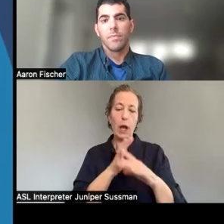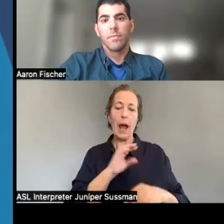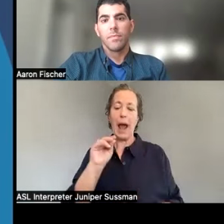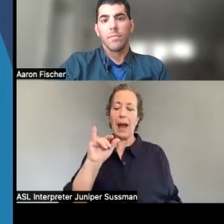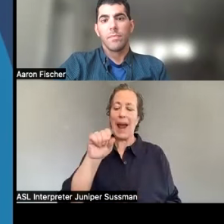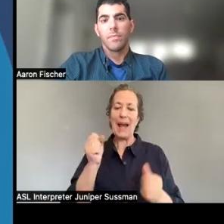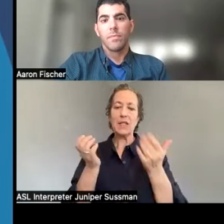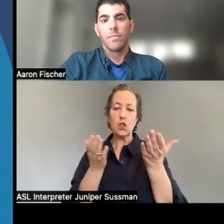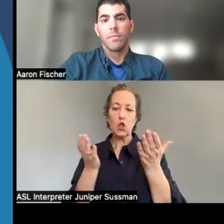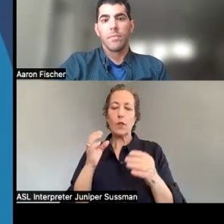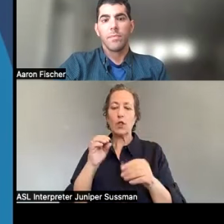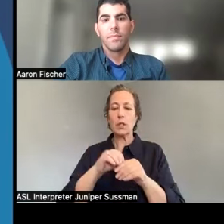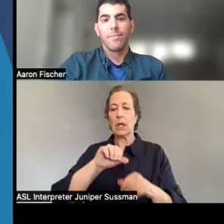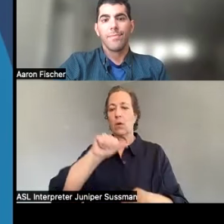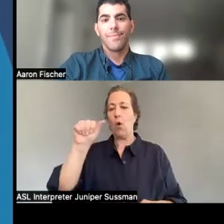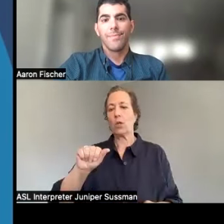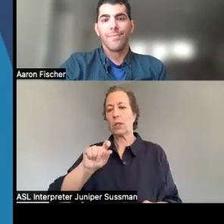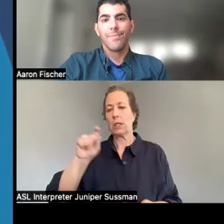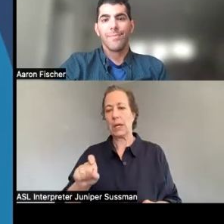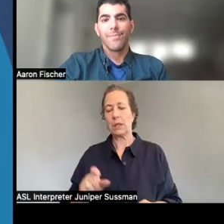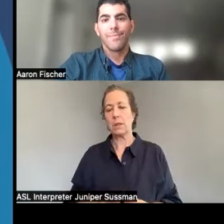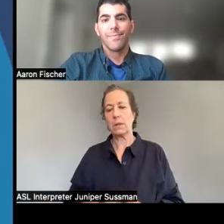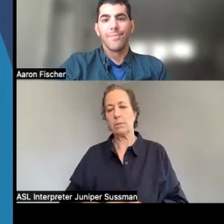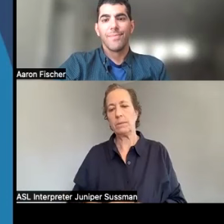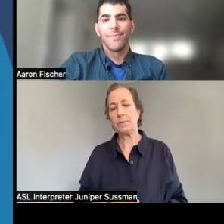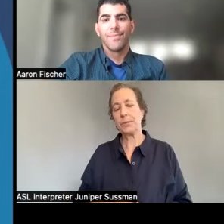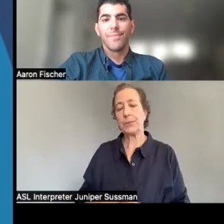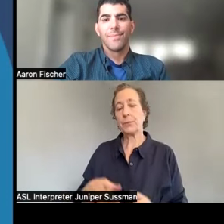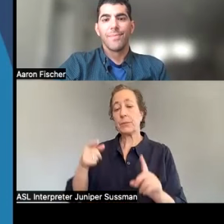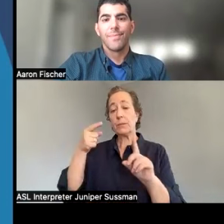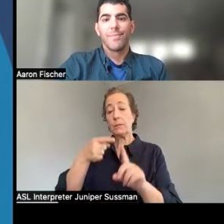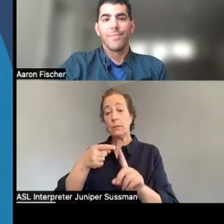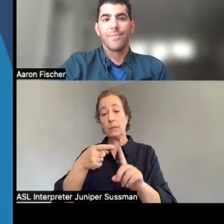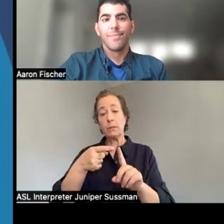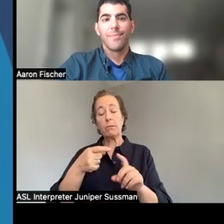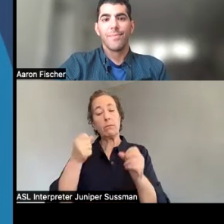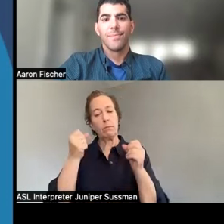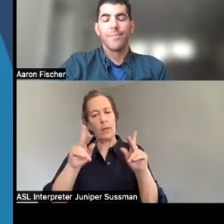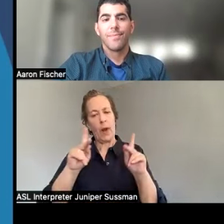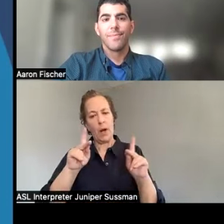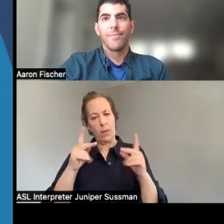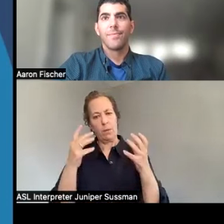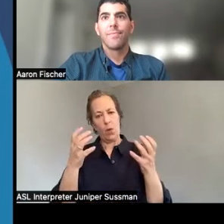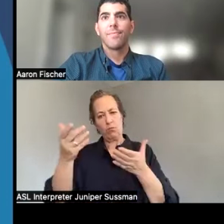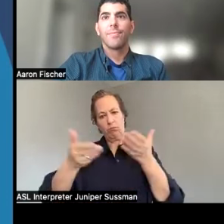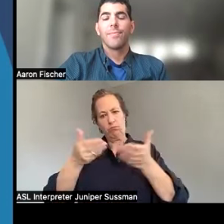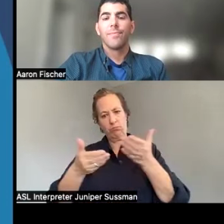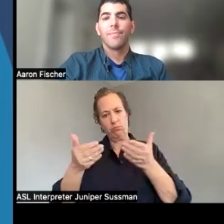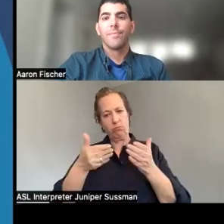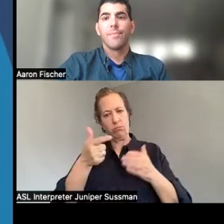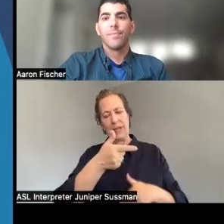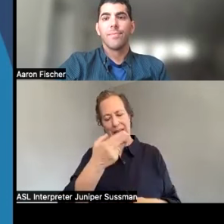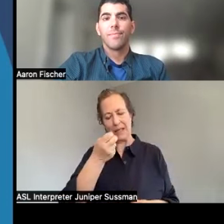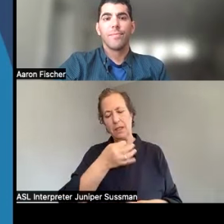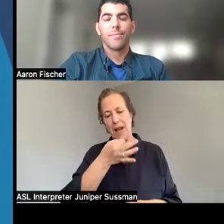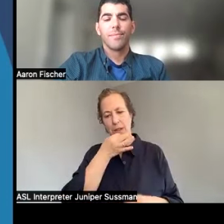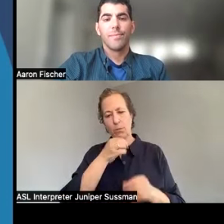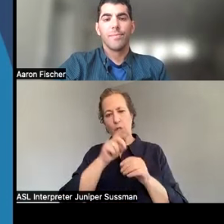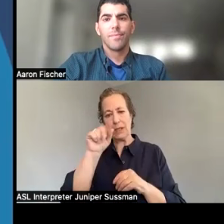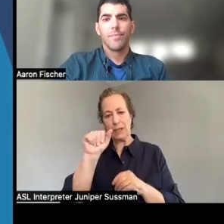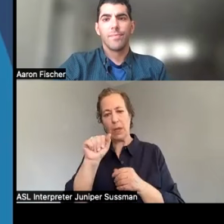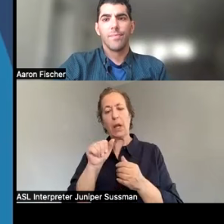Services in Austin, Texas. Brian is a widely sought after and respected expert in disability and employment law and